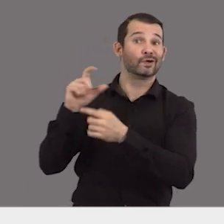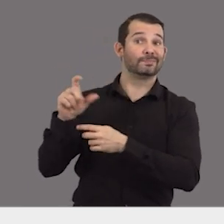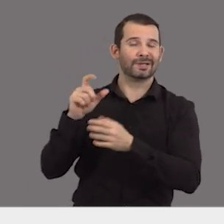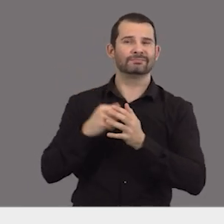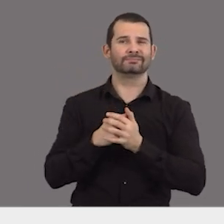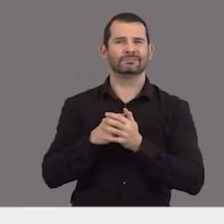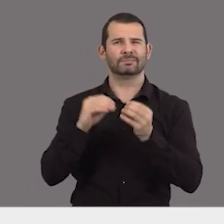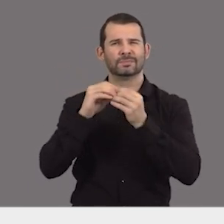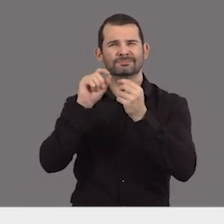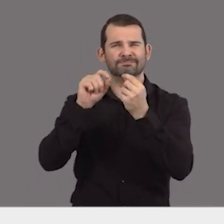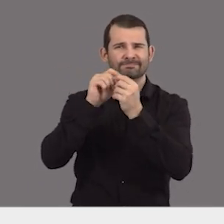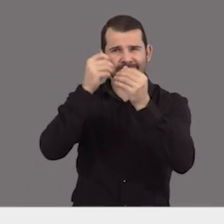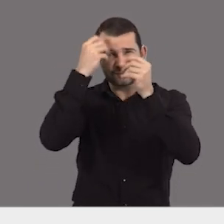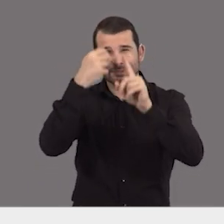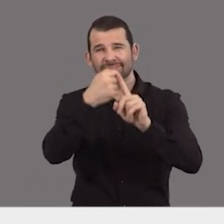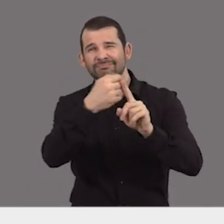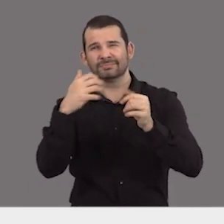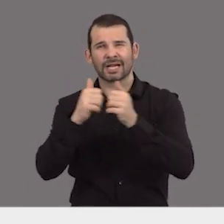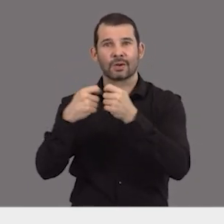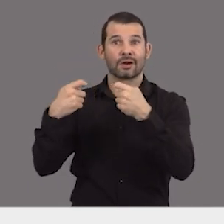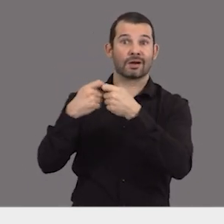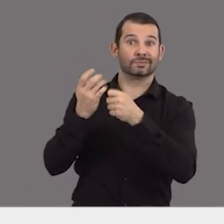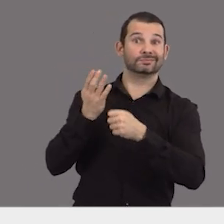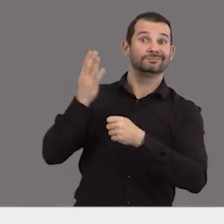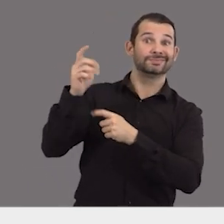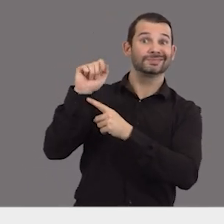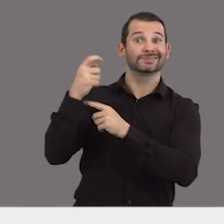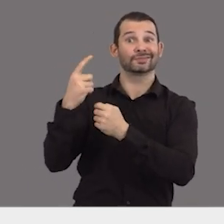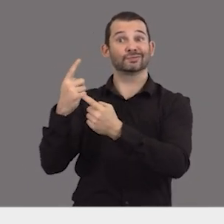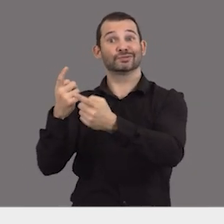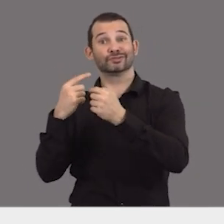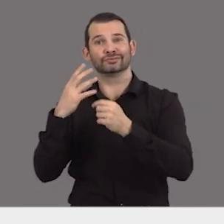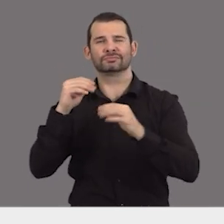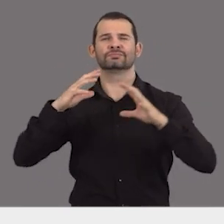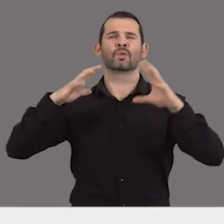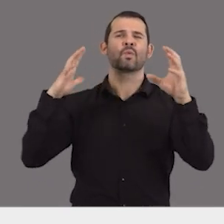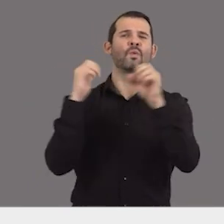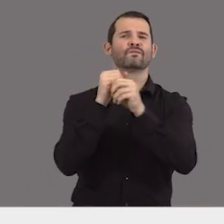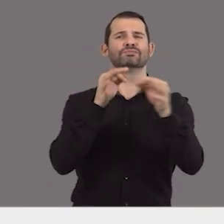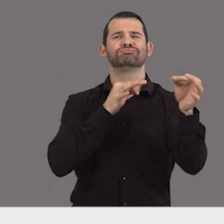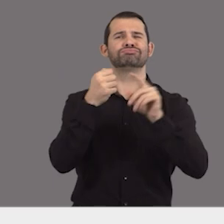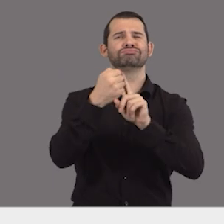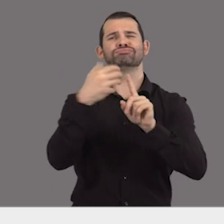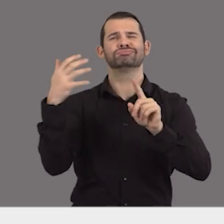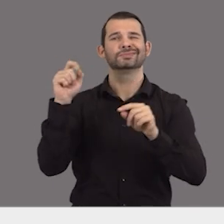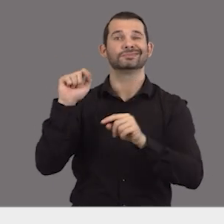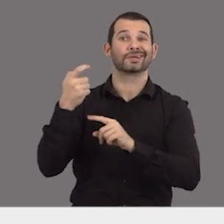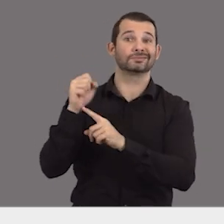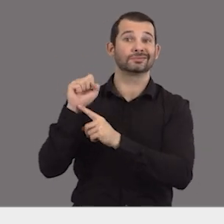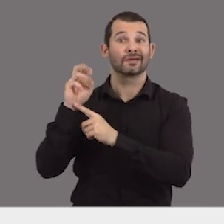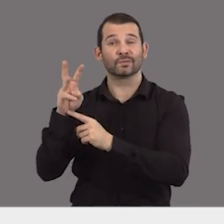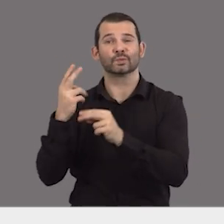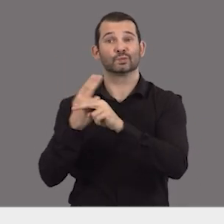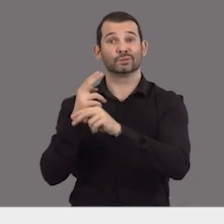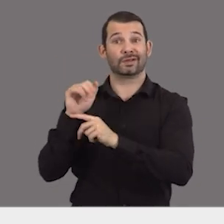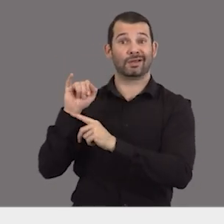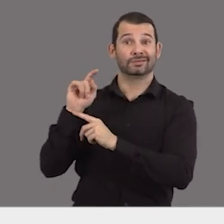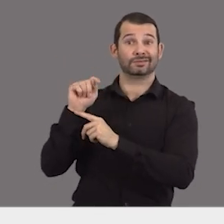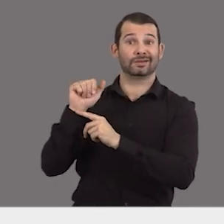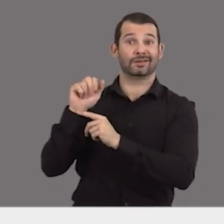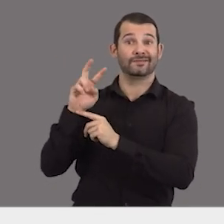Quebec. Details on how to electronically submit the tax returns and an overview of the tax software used